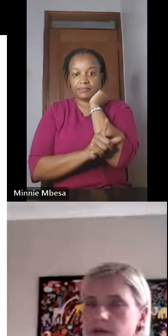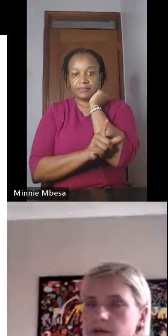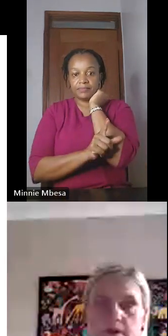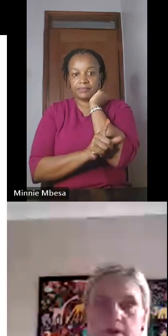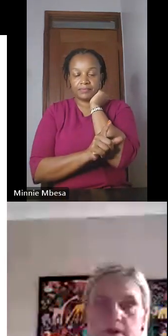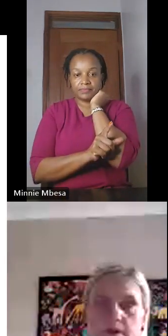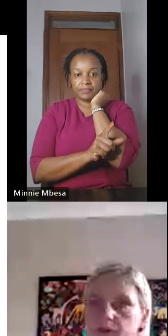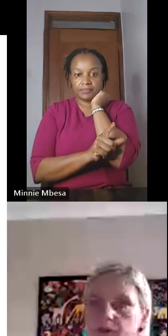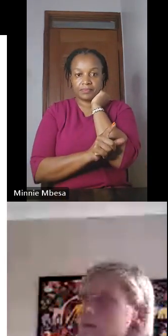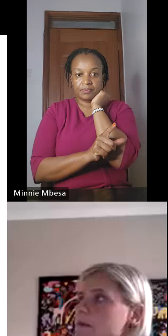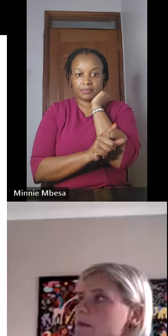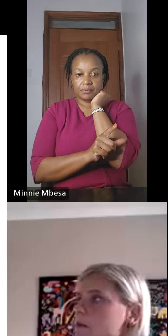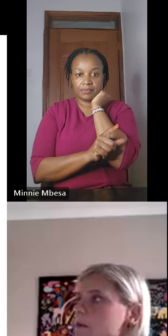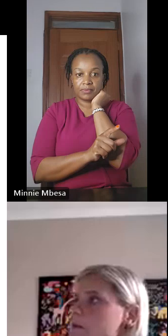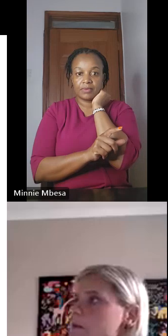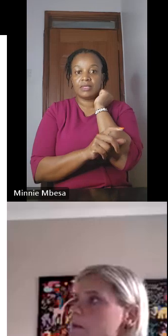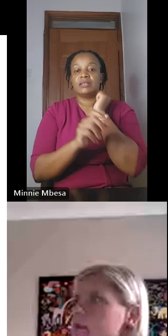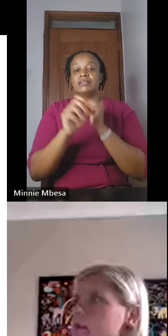Sierra Leone,